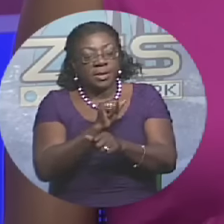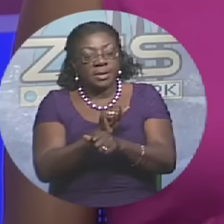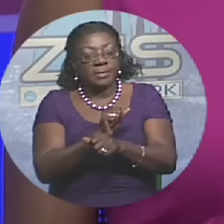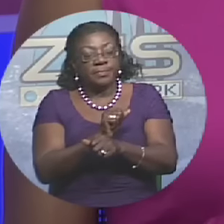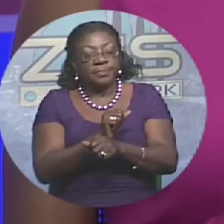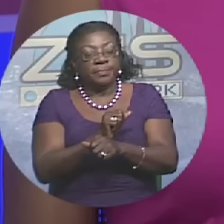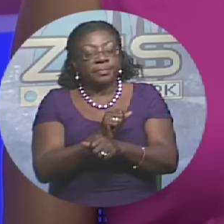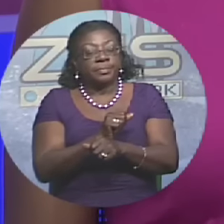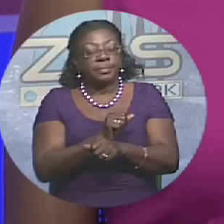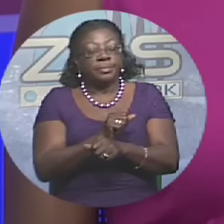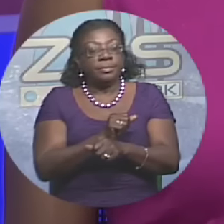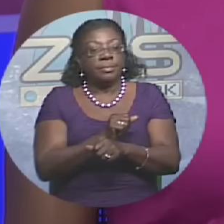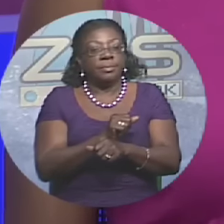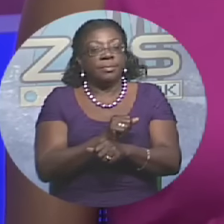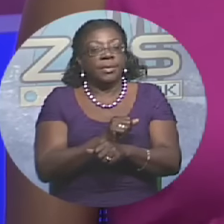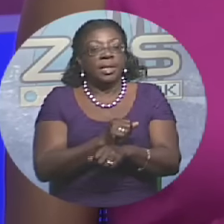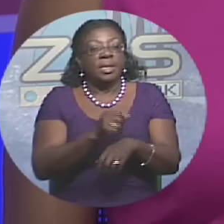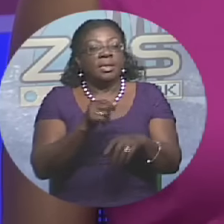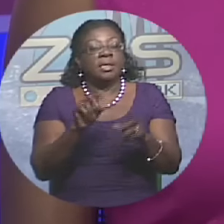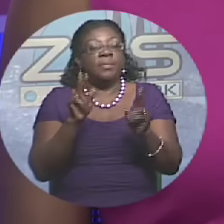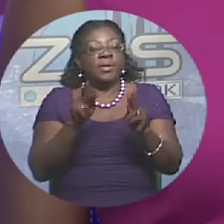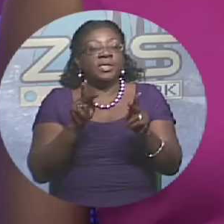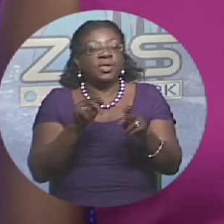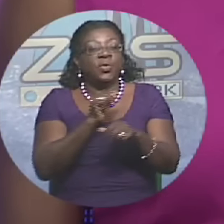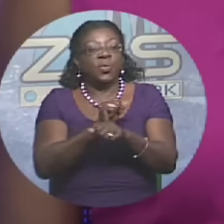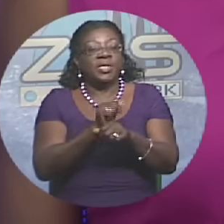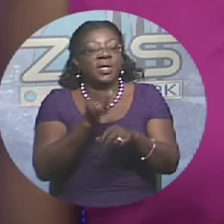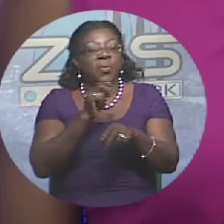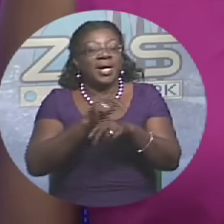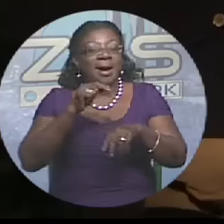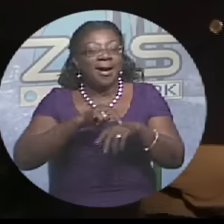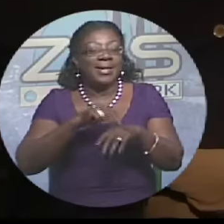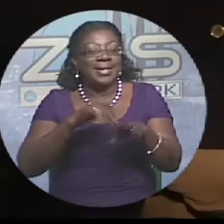at the Labor Department working even harder to assist.